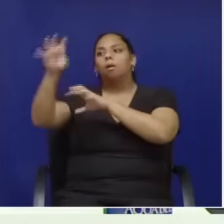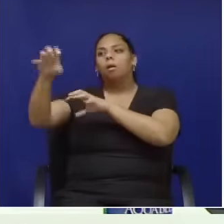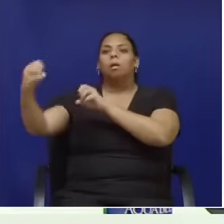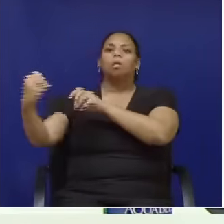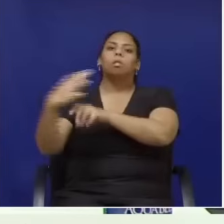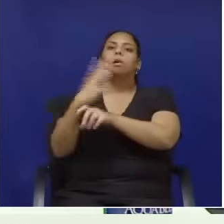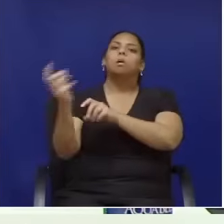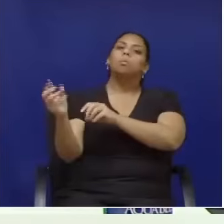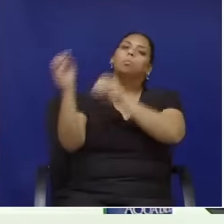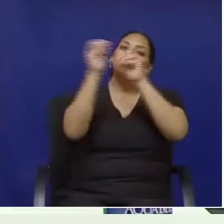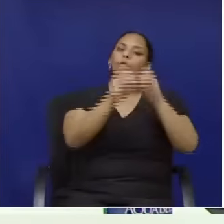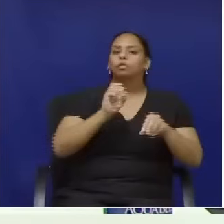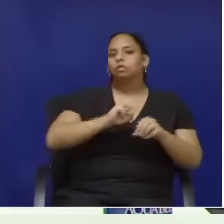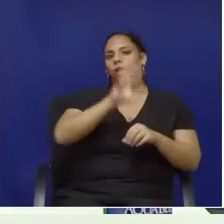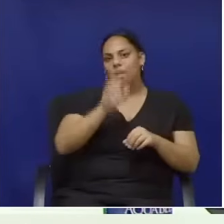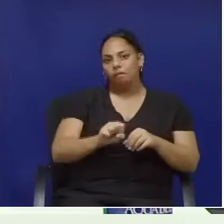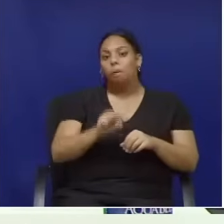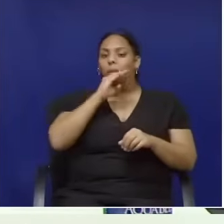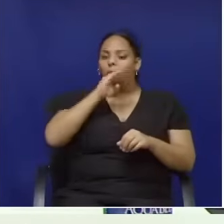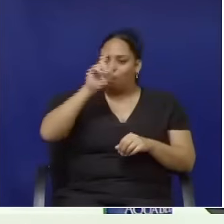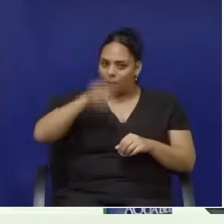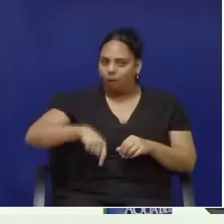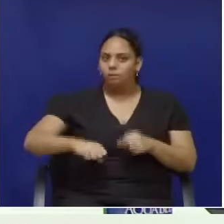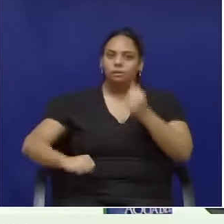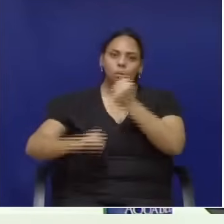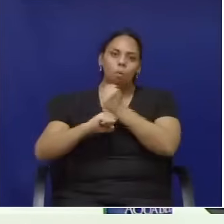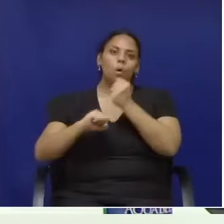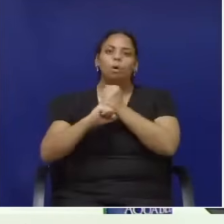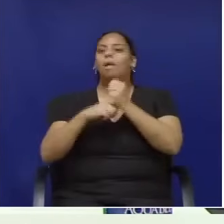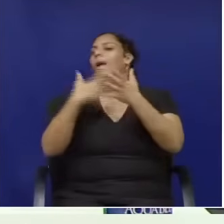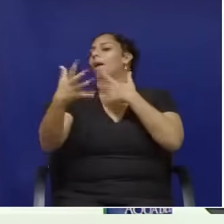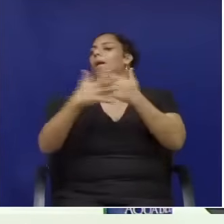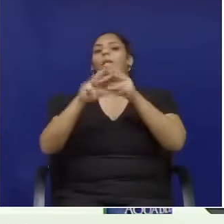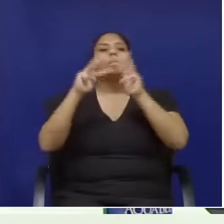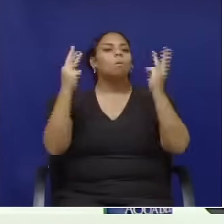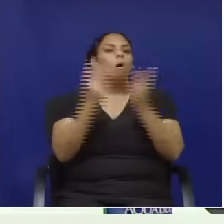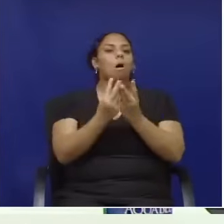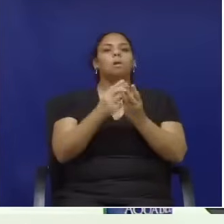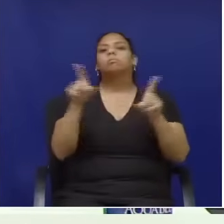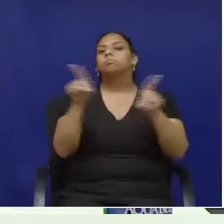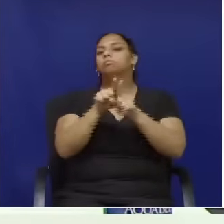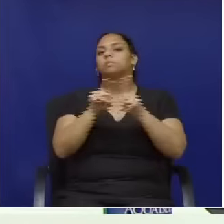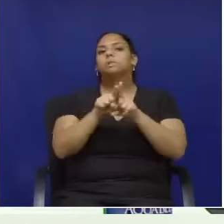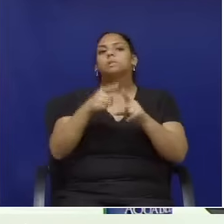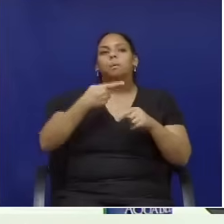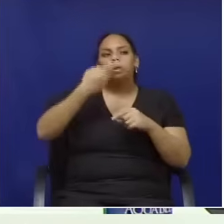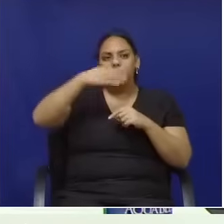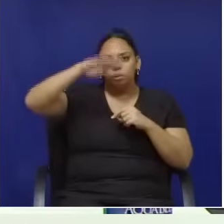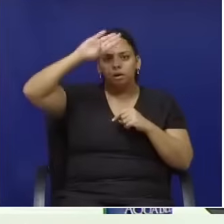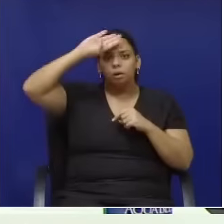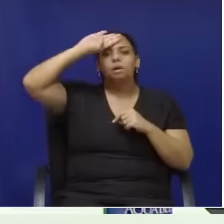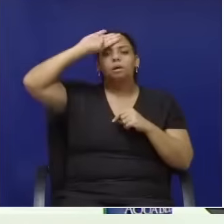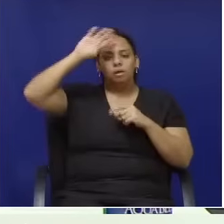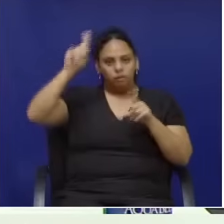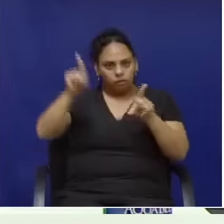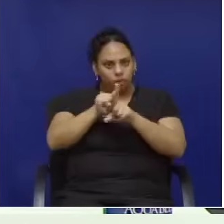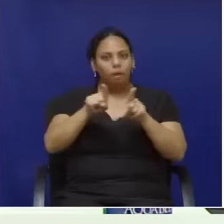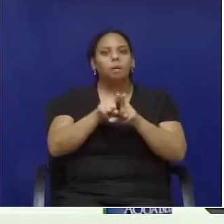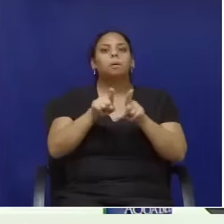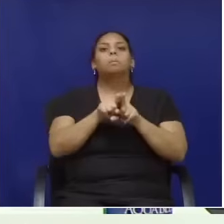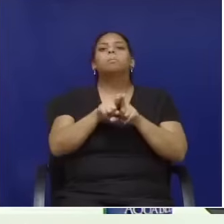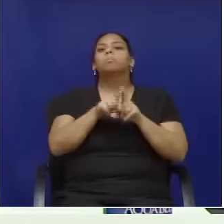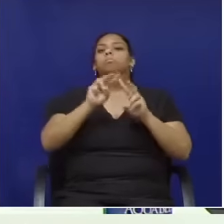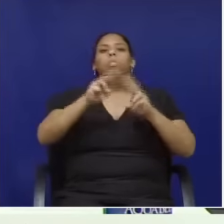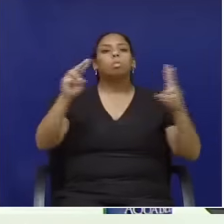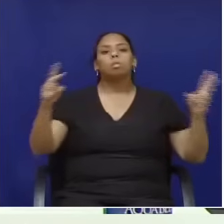African continent and anywhere in the world, including in Cuba or in any nature of distress